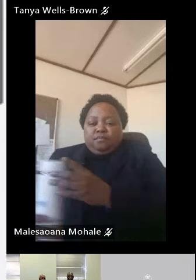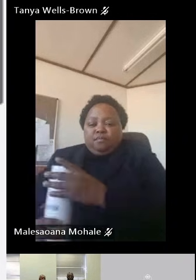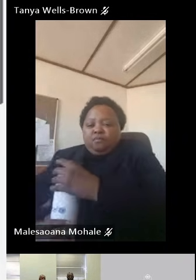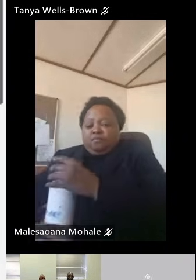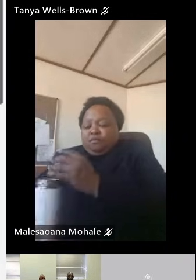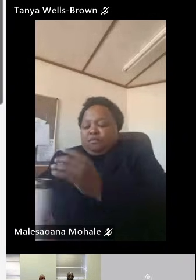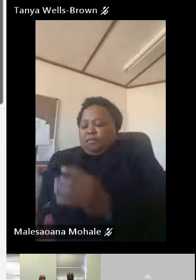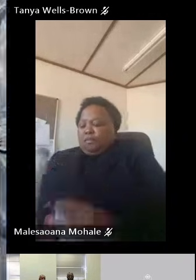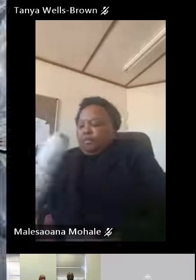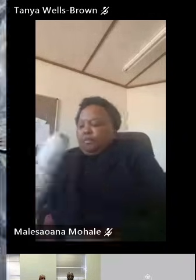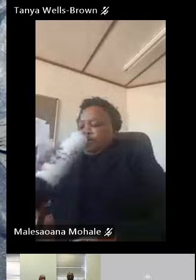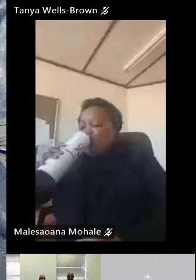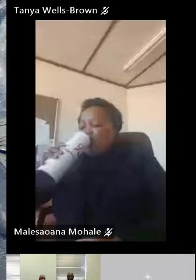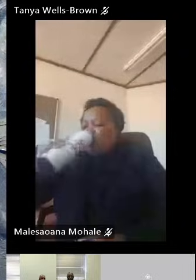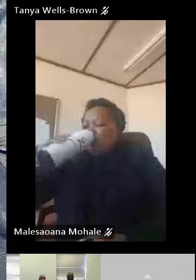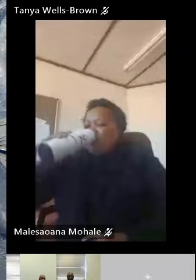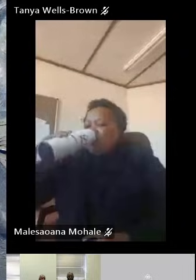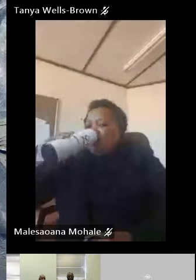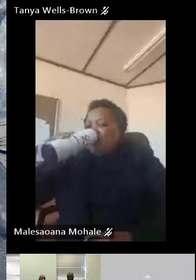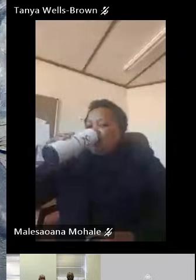her presentation, please.